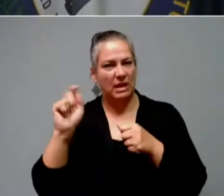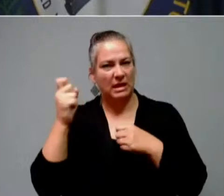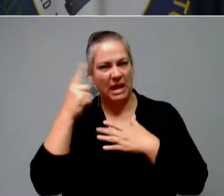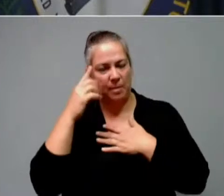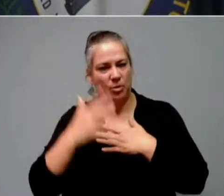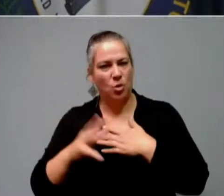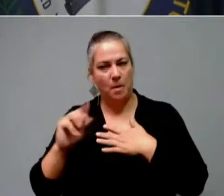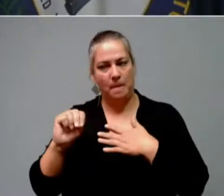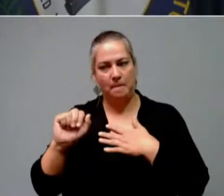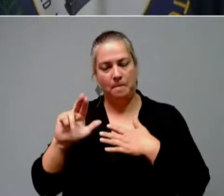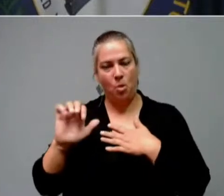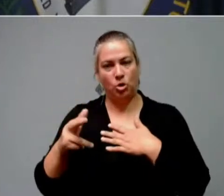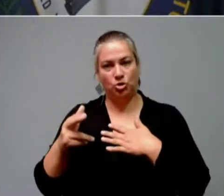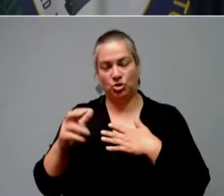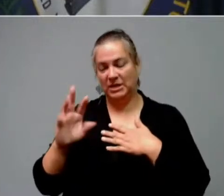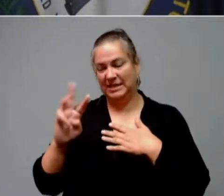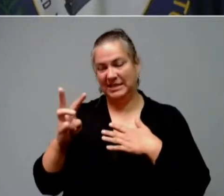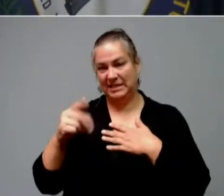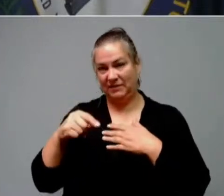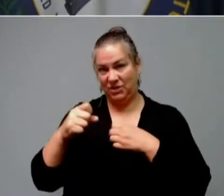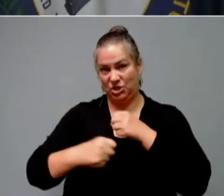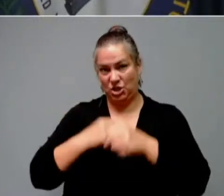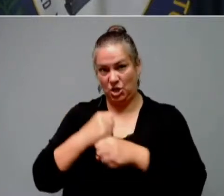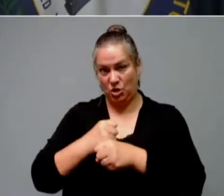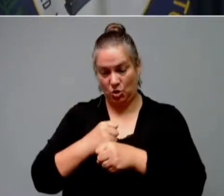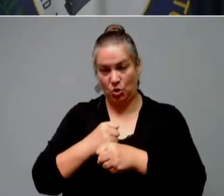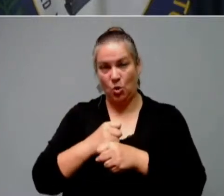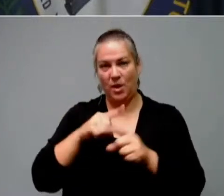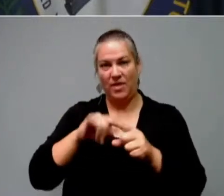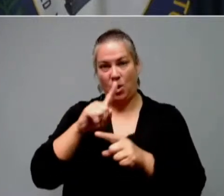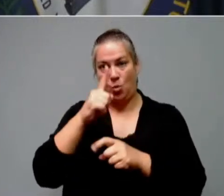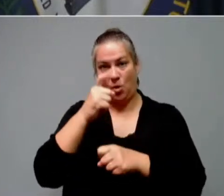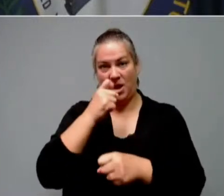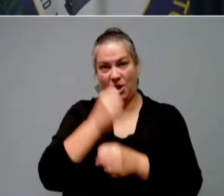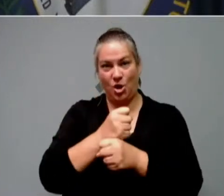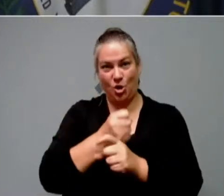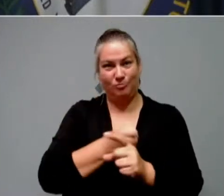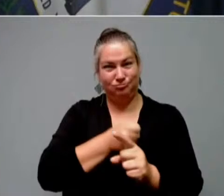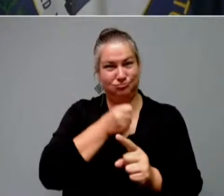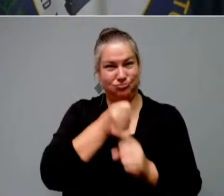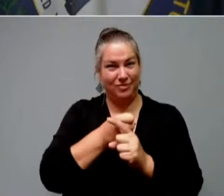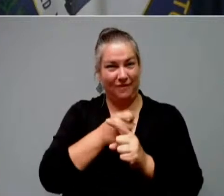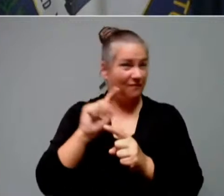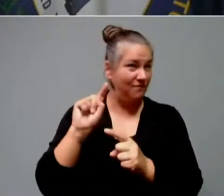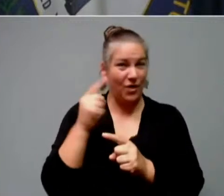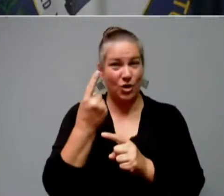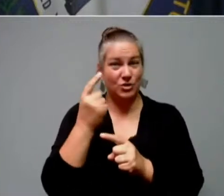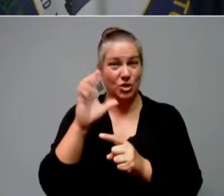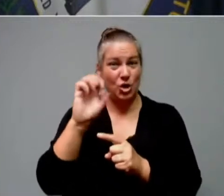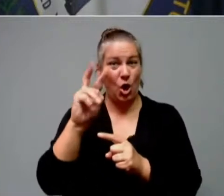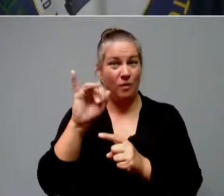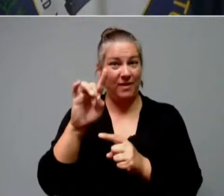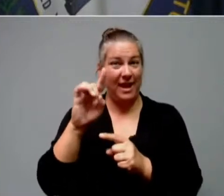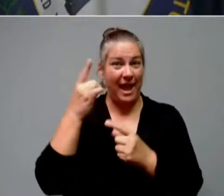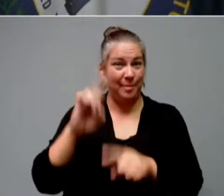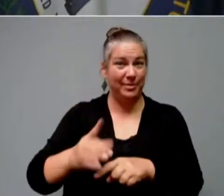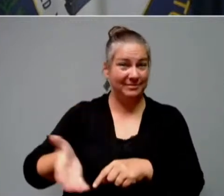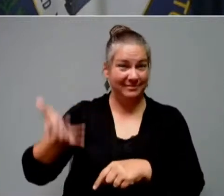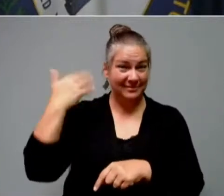year on that 1-year anniversary of our first case of COVID. At that time, he shared the story of